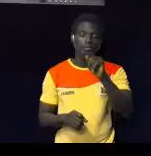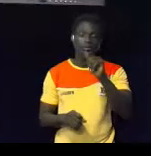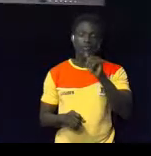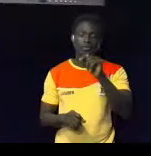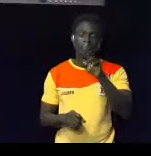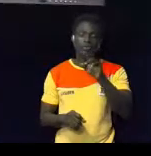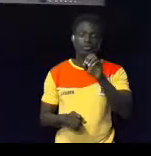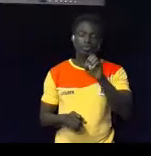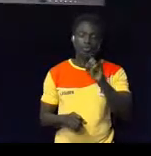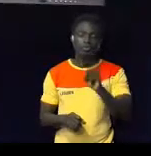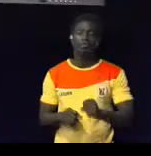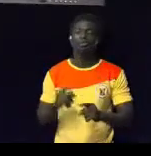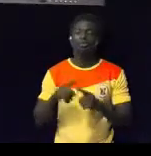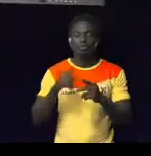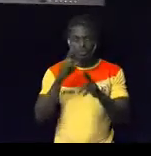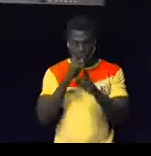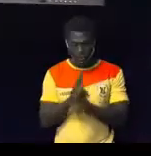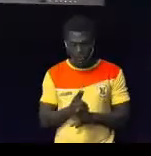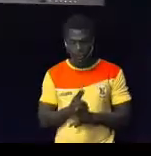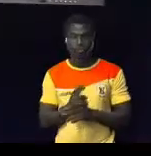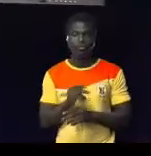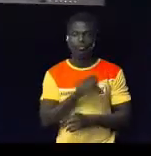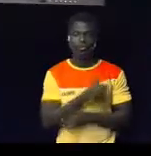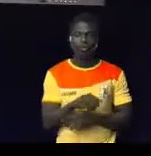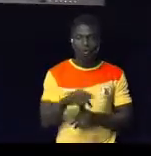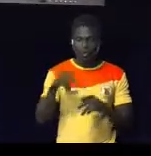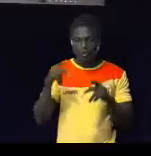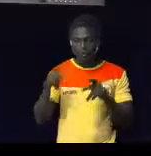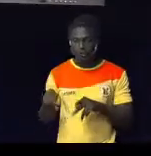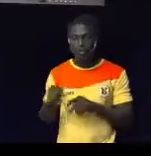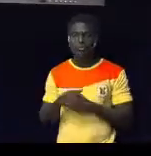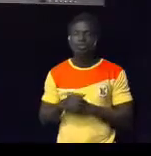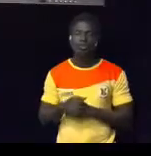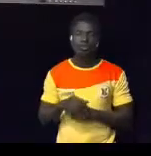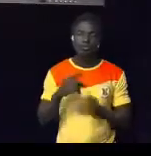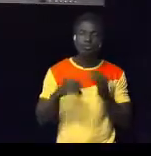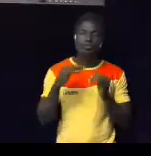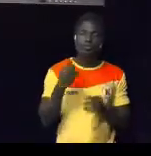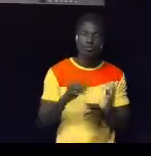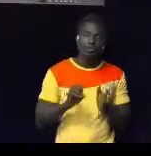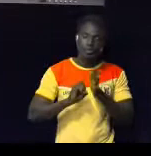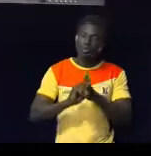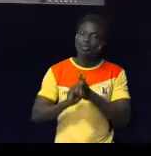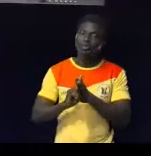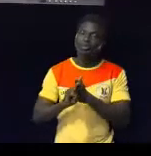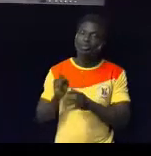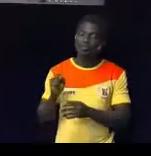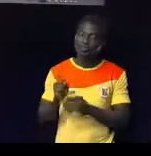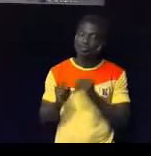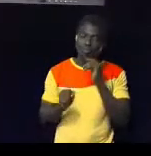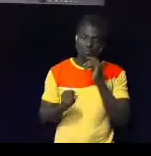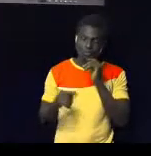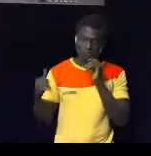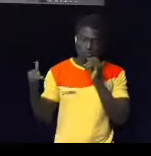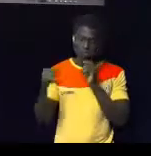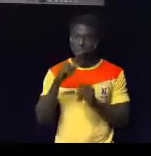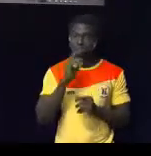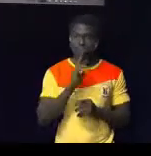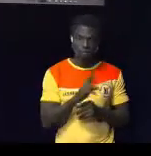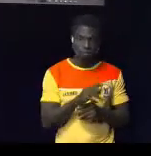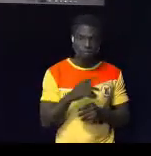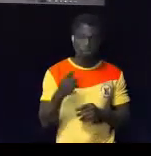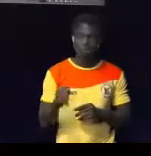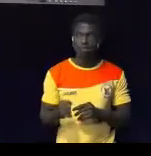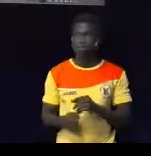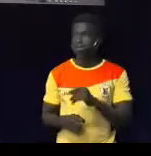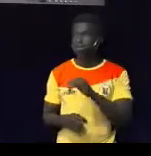to honor an event or a person. What are the examples of Nigerian artifacts? They are